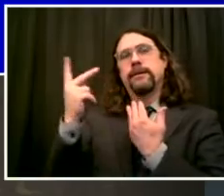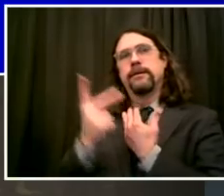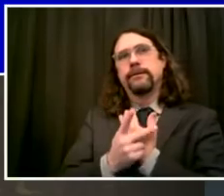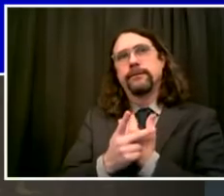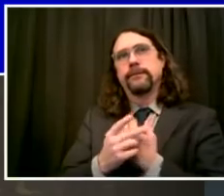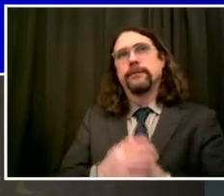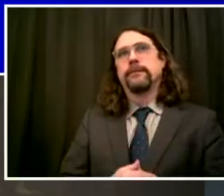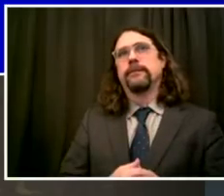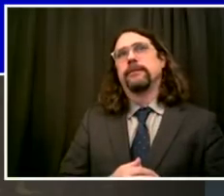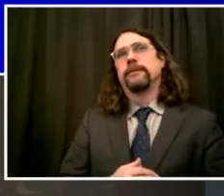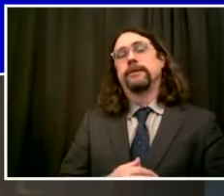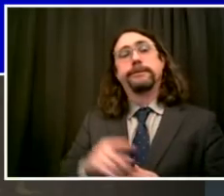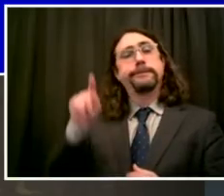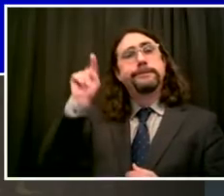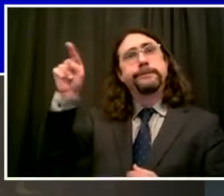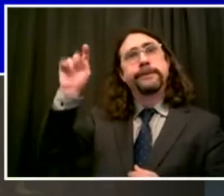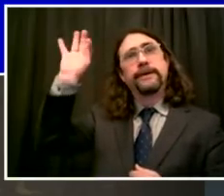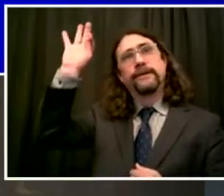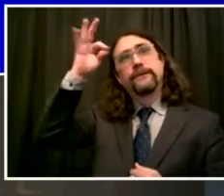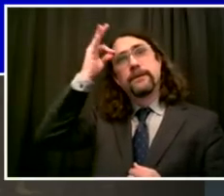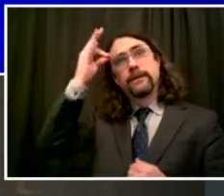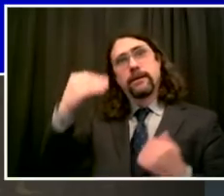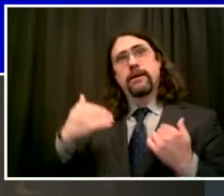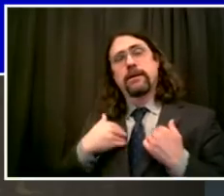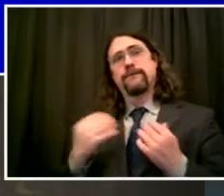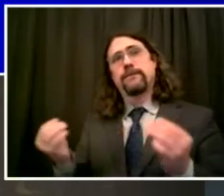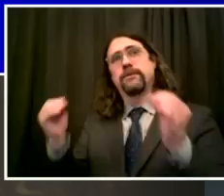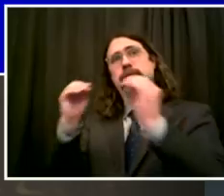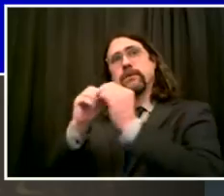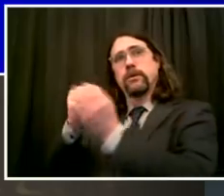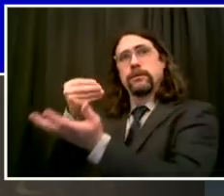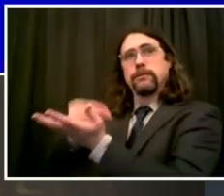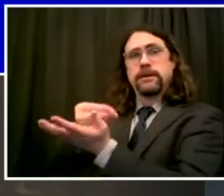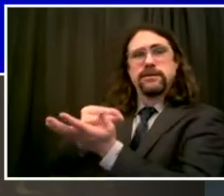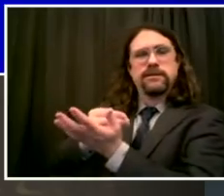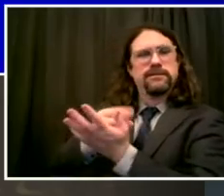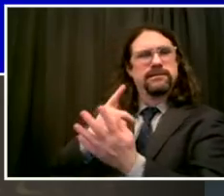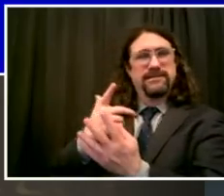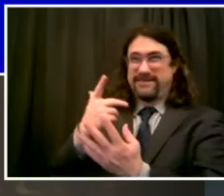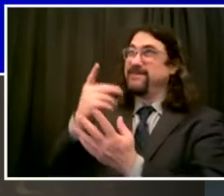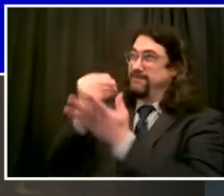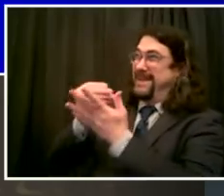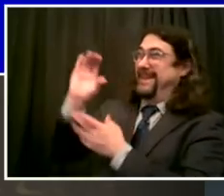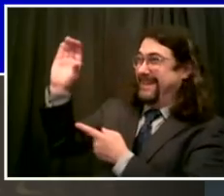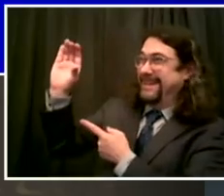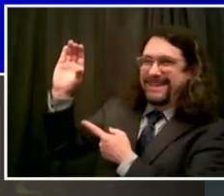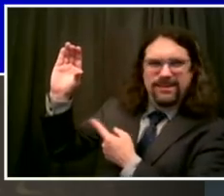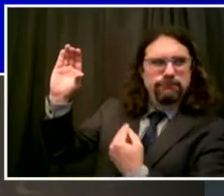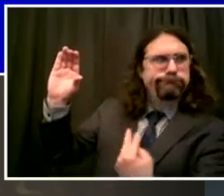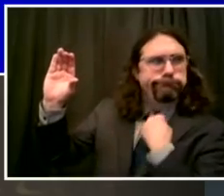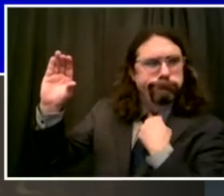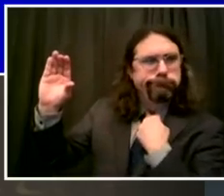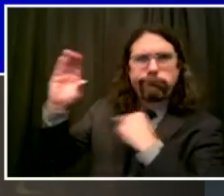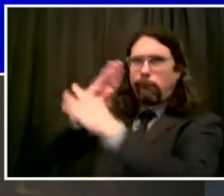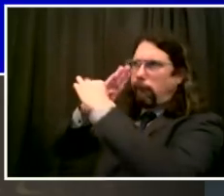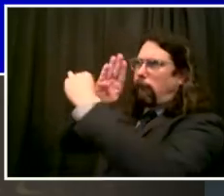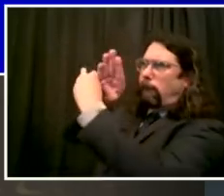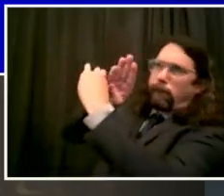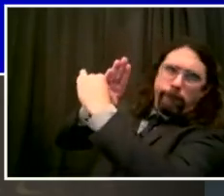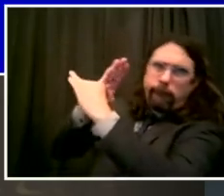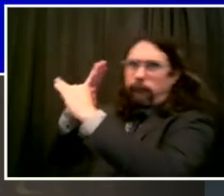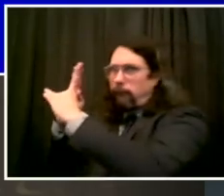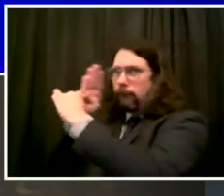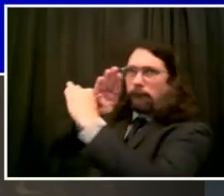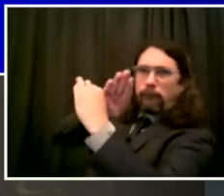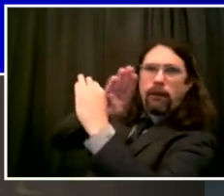done. But we are going to need much more to help small business going